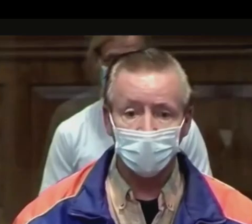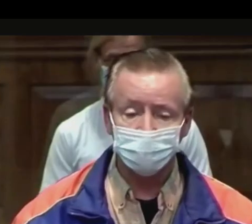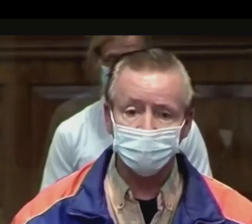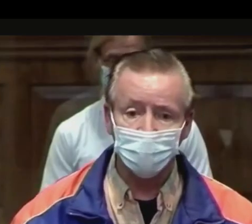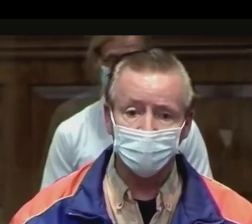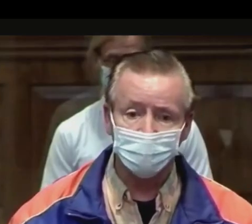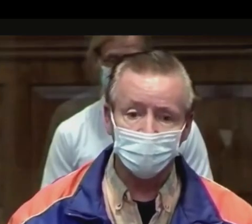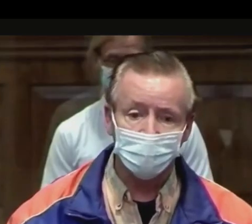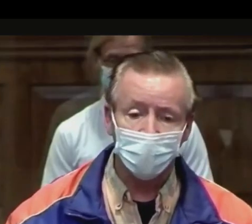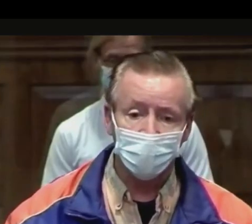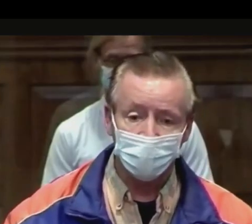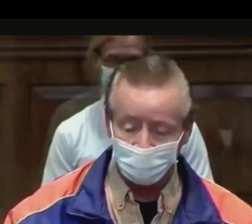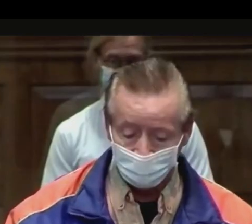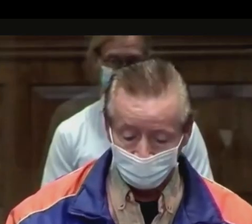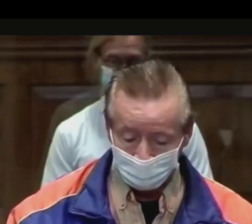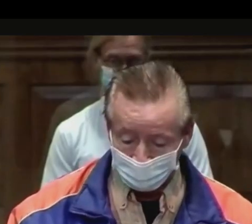think that was a